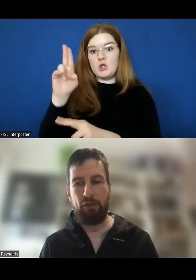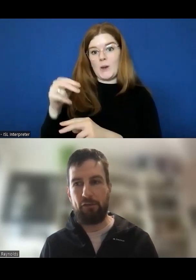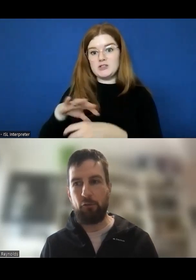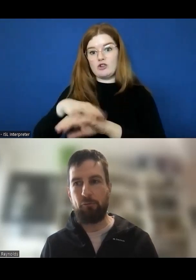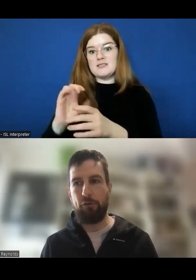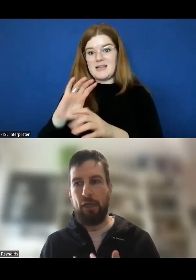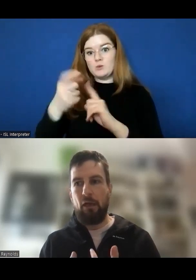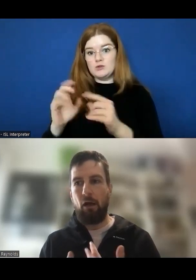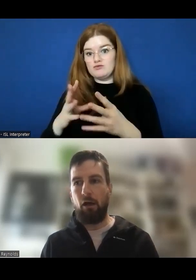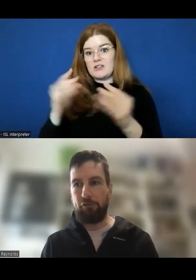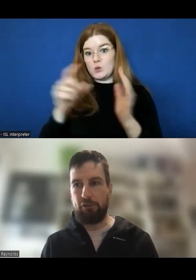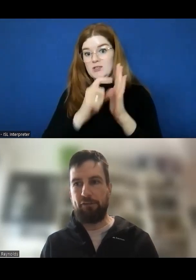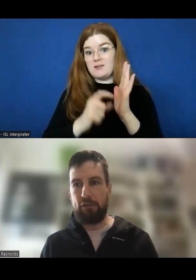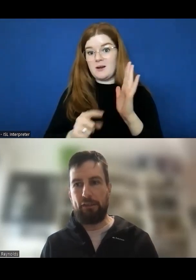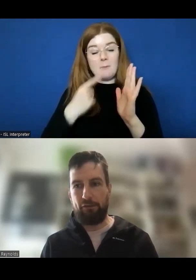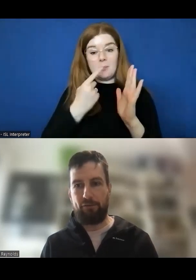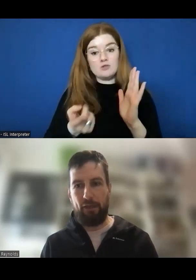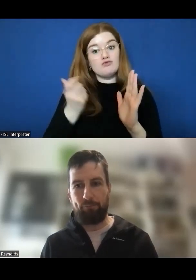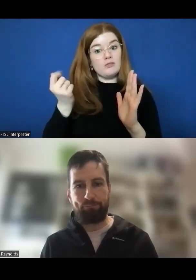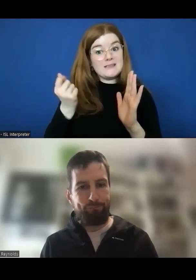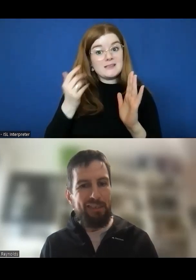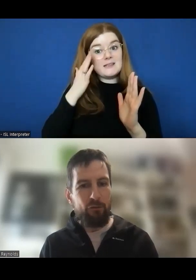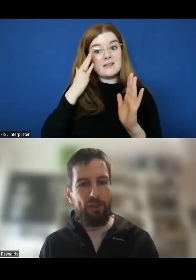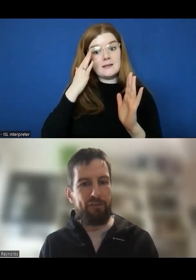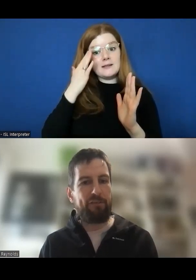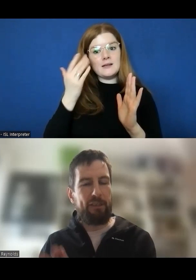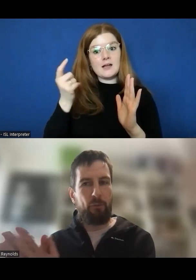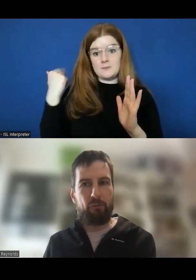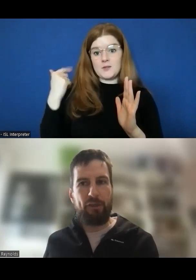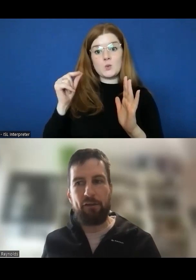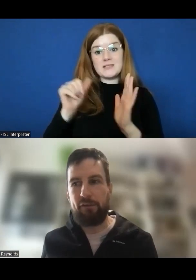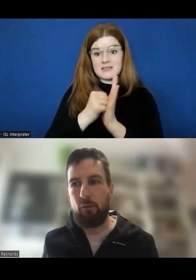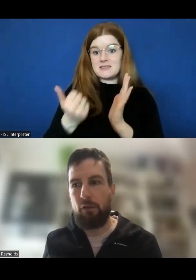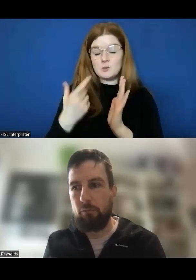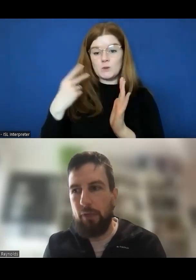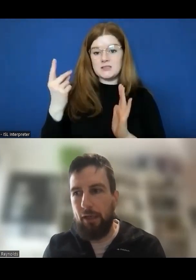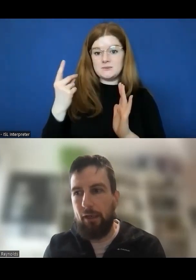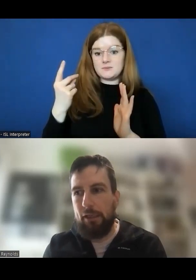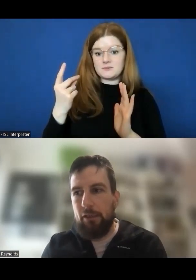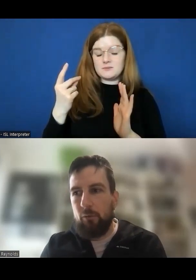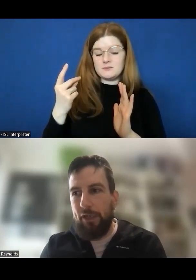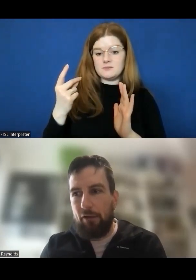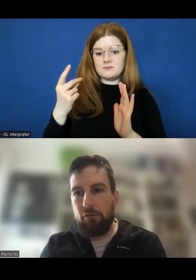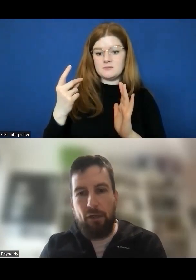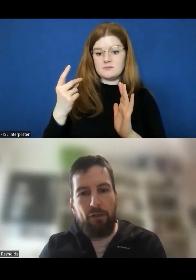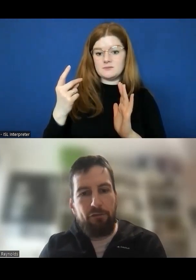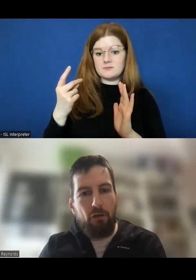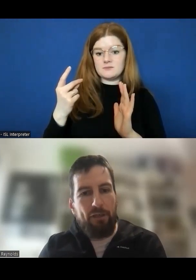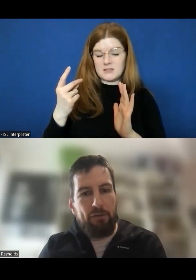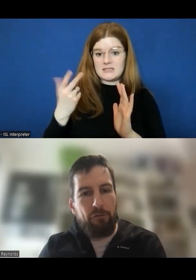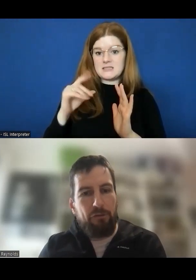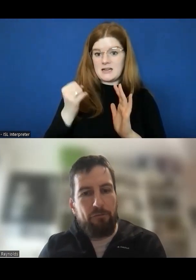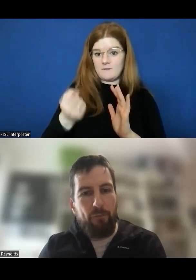Council resolution. But as recently as 2016, we had, we have a